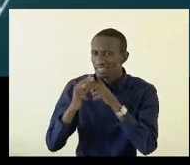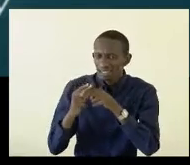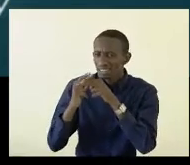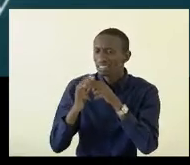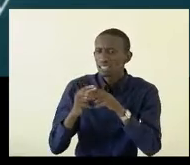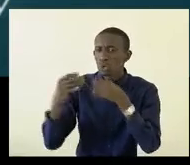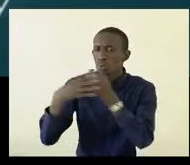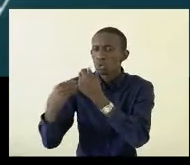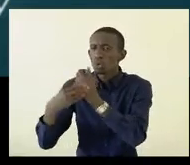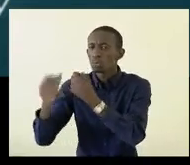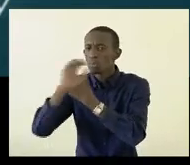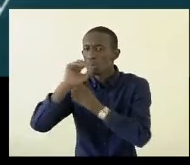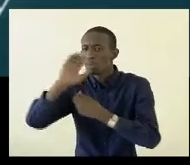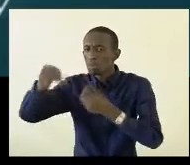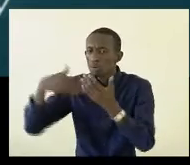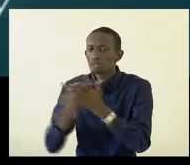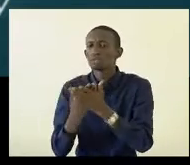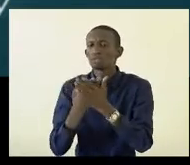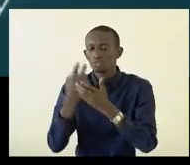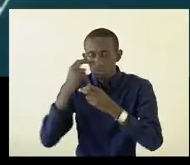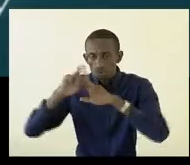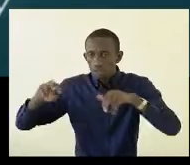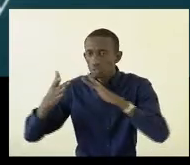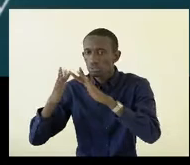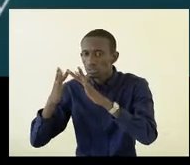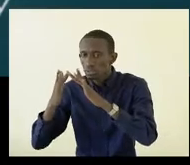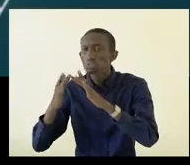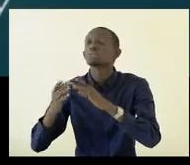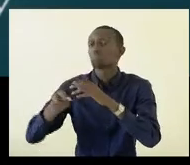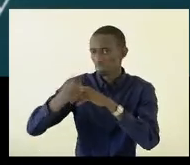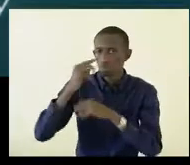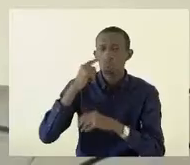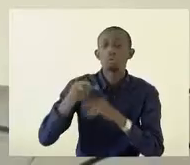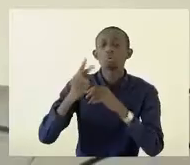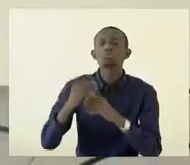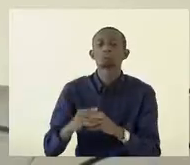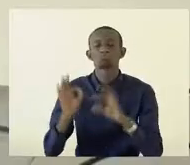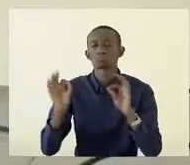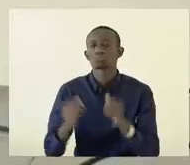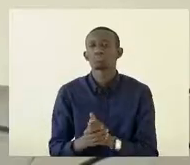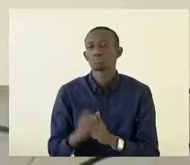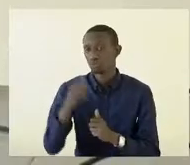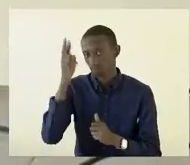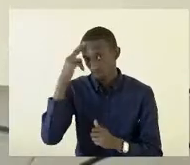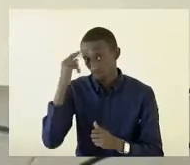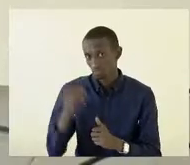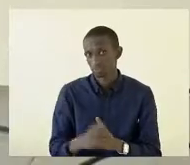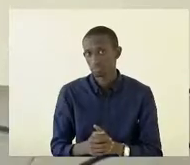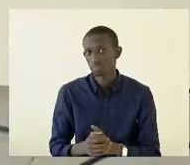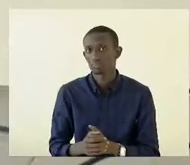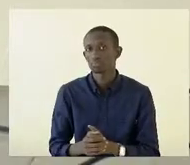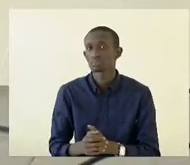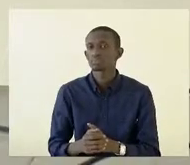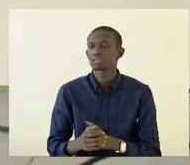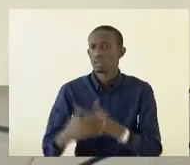answers. So that's self-assessments. Wow, it's wonderful. You are using IT. Remember, type it